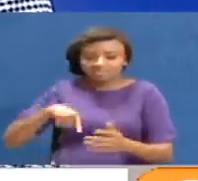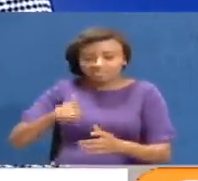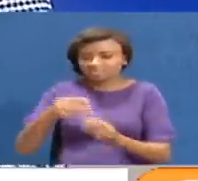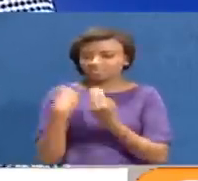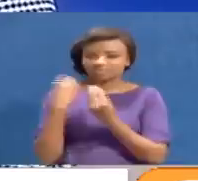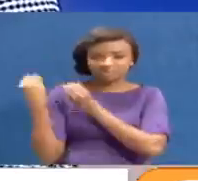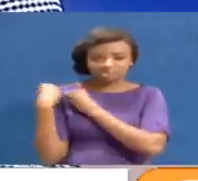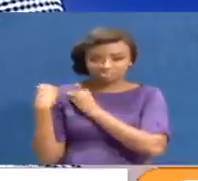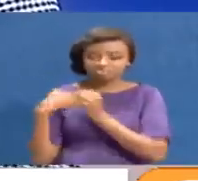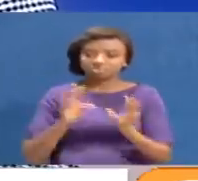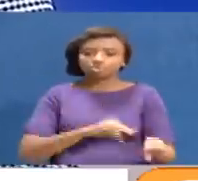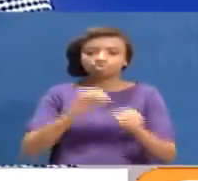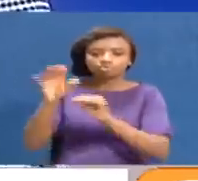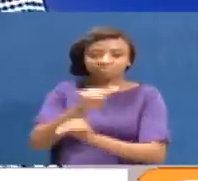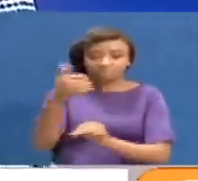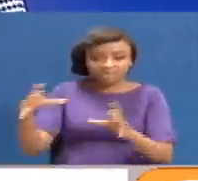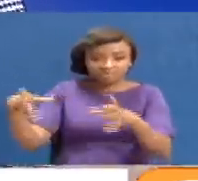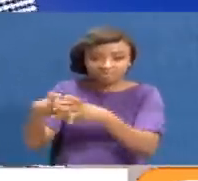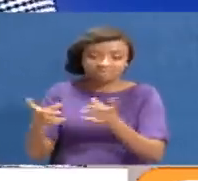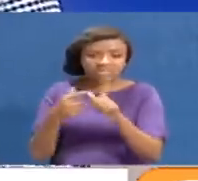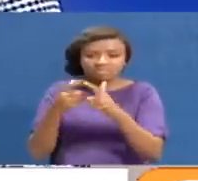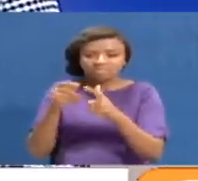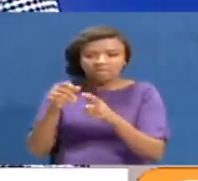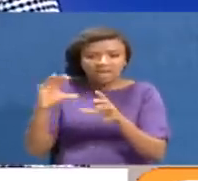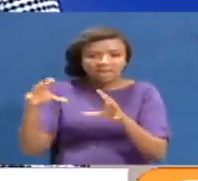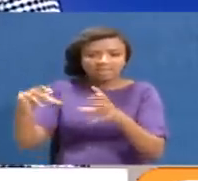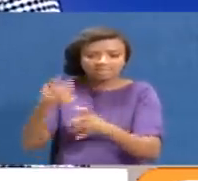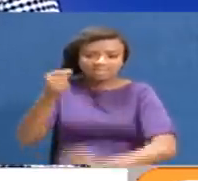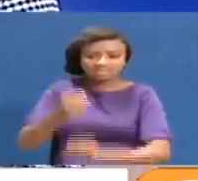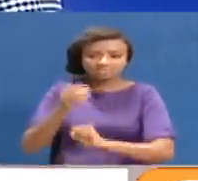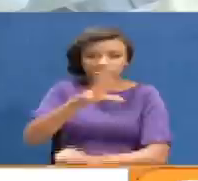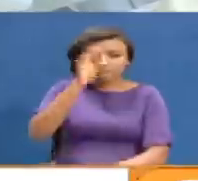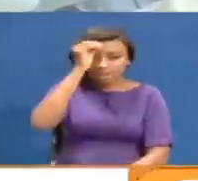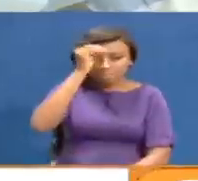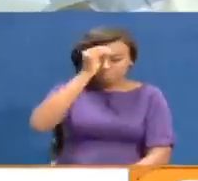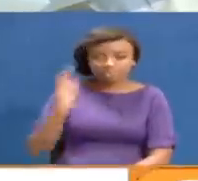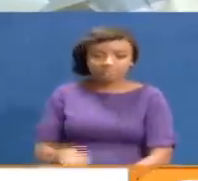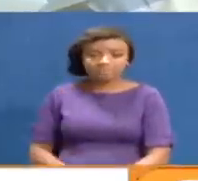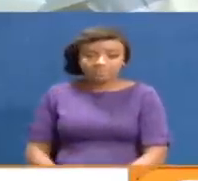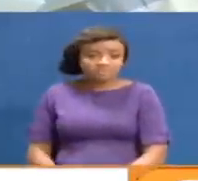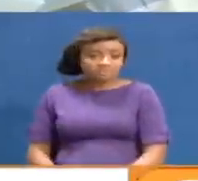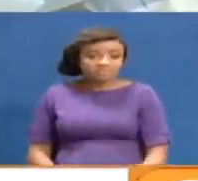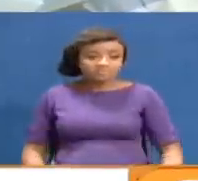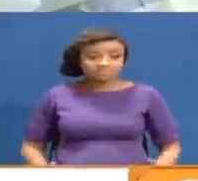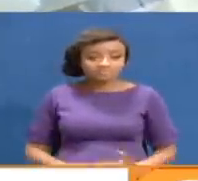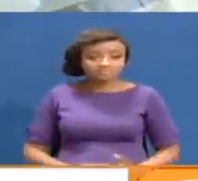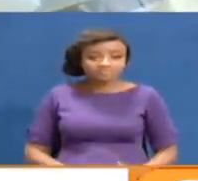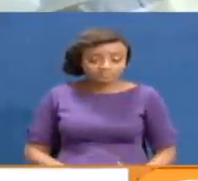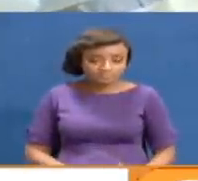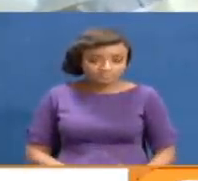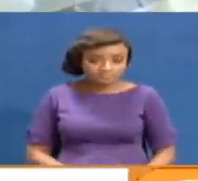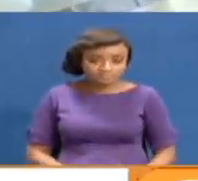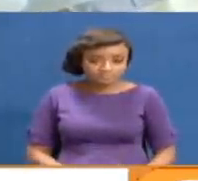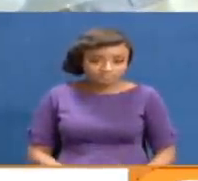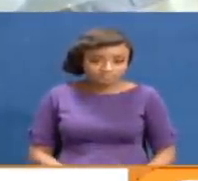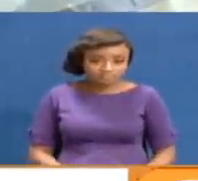liberty to move to another party that shares their vision. Okay? But this is supposed to be building bridges. It's supposed to be